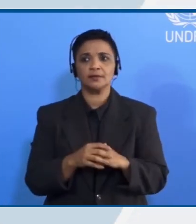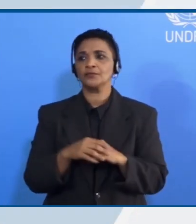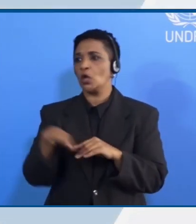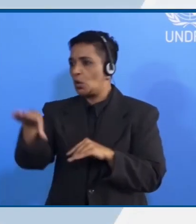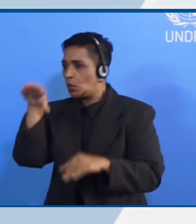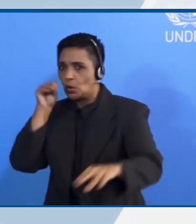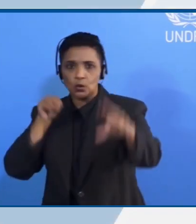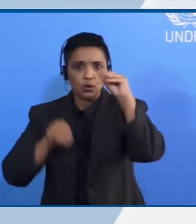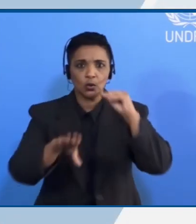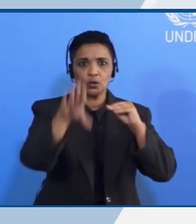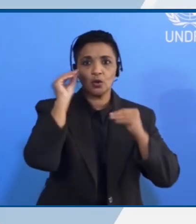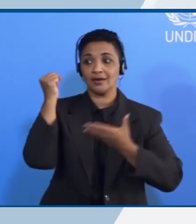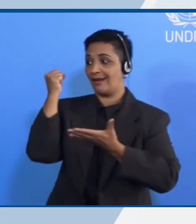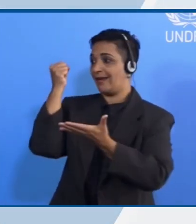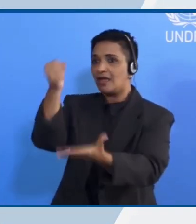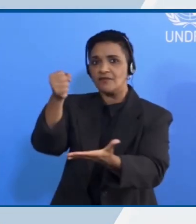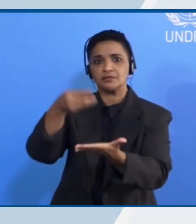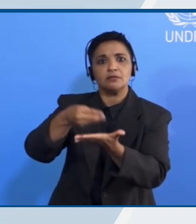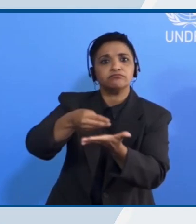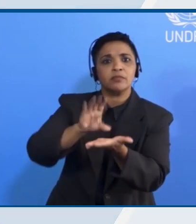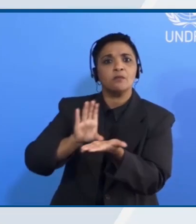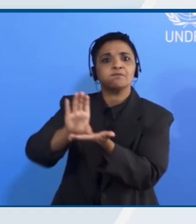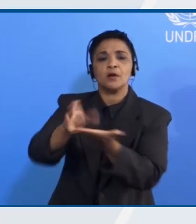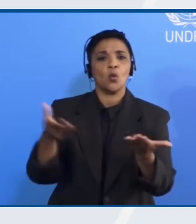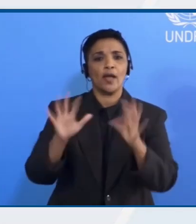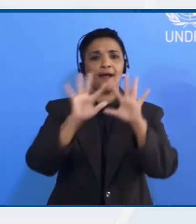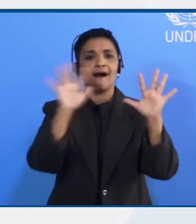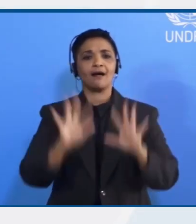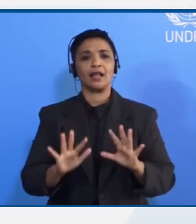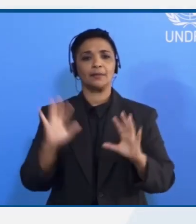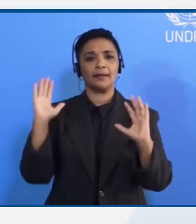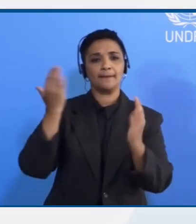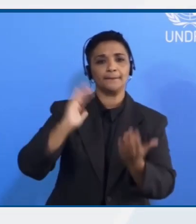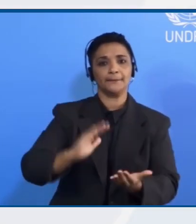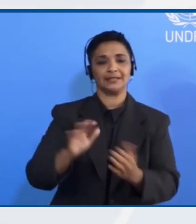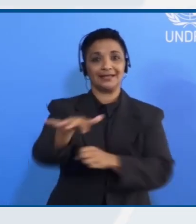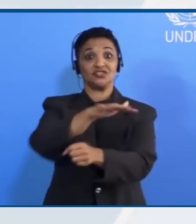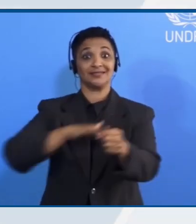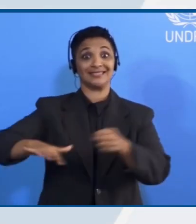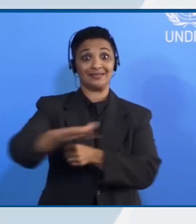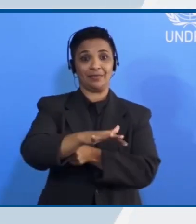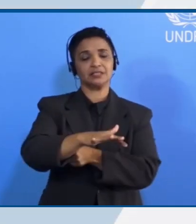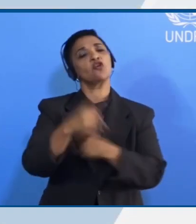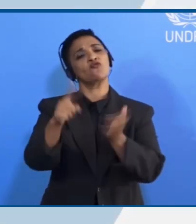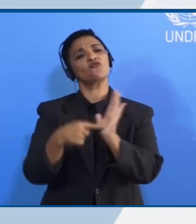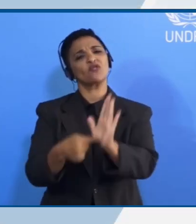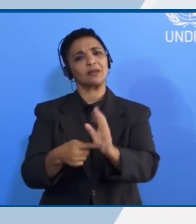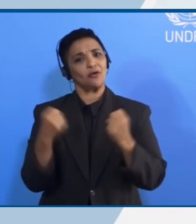what investments happened or progress happened within the climate mitigation space to inform the resilience space. So for